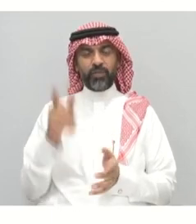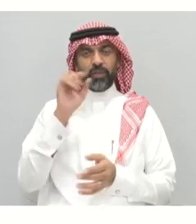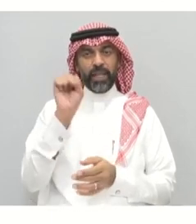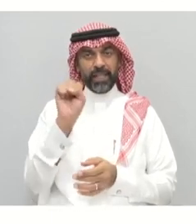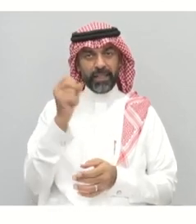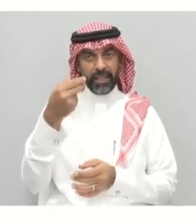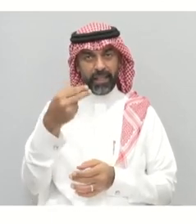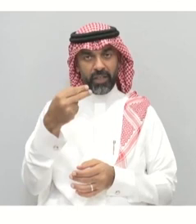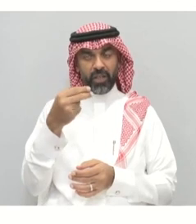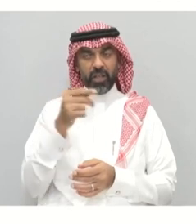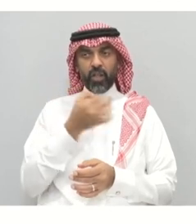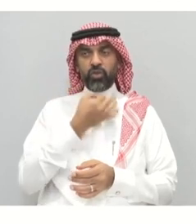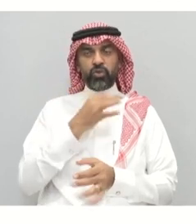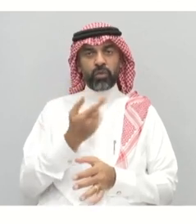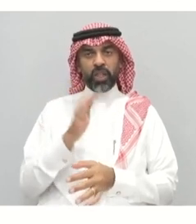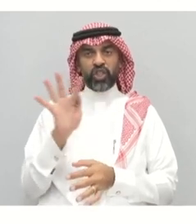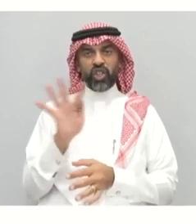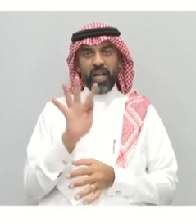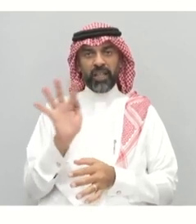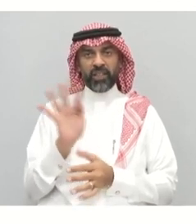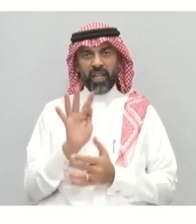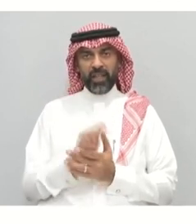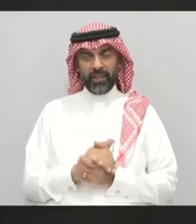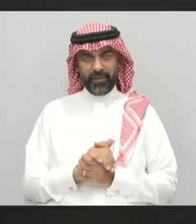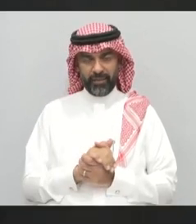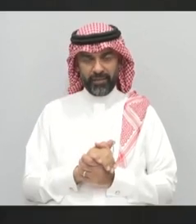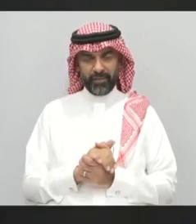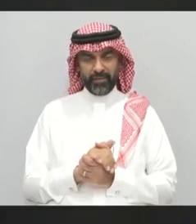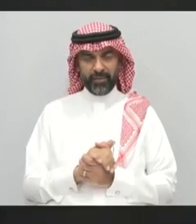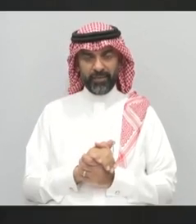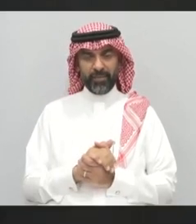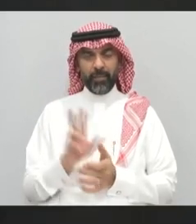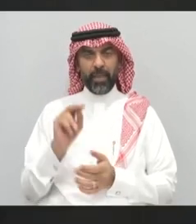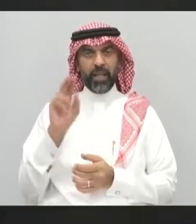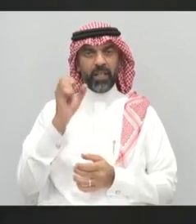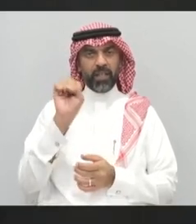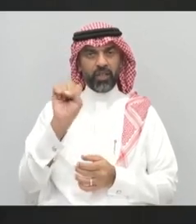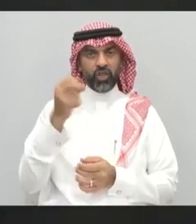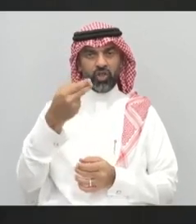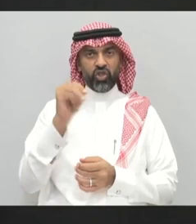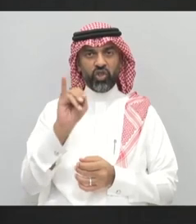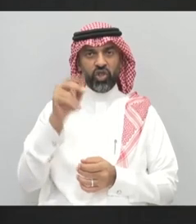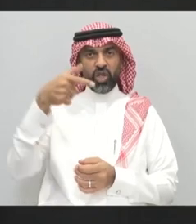S-H says sh, ship. Let's repeat after me, please.